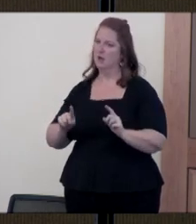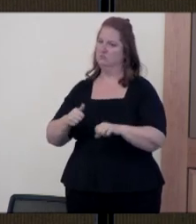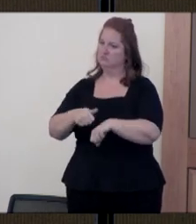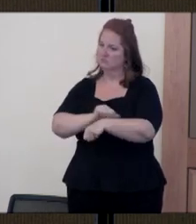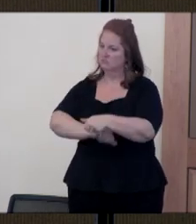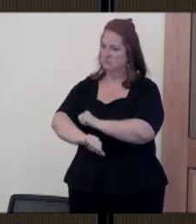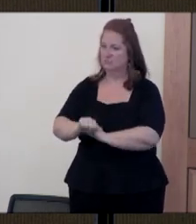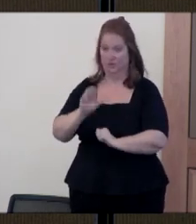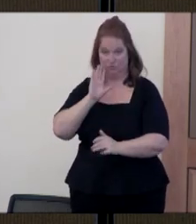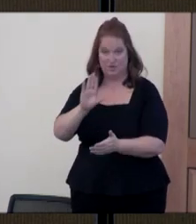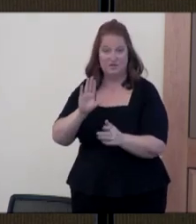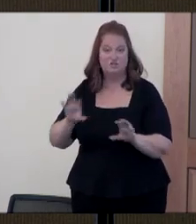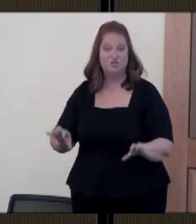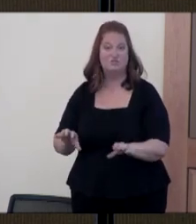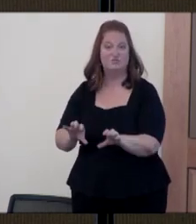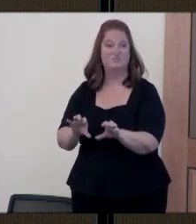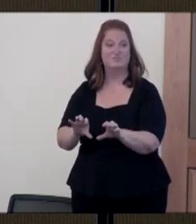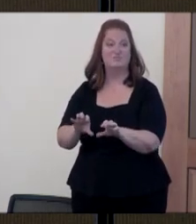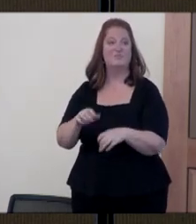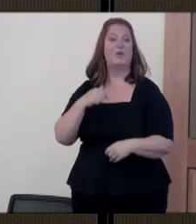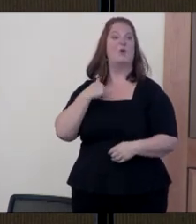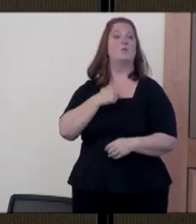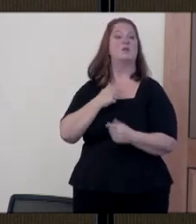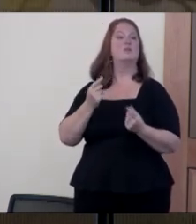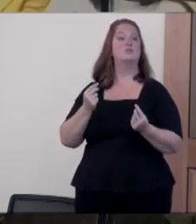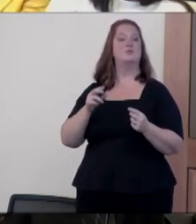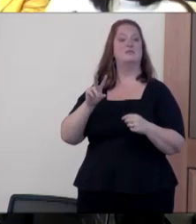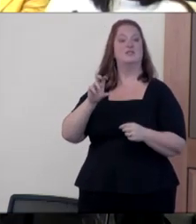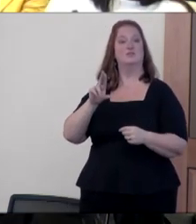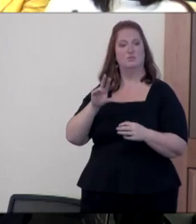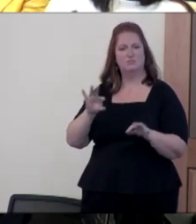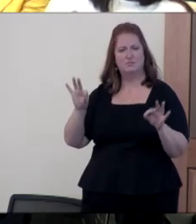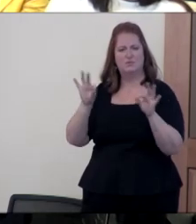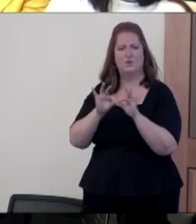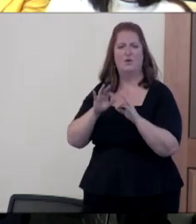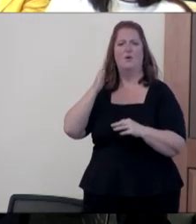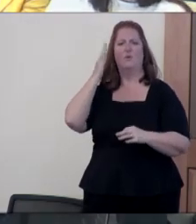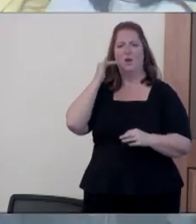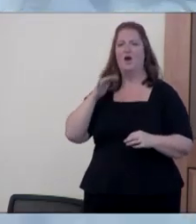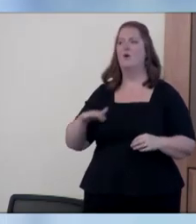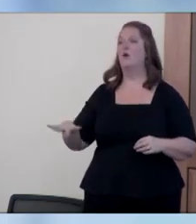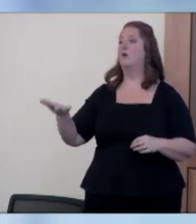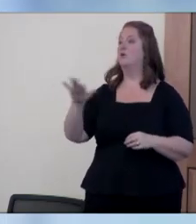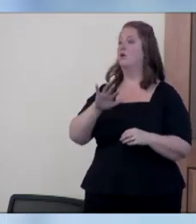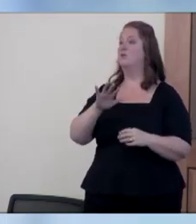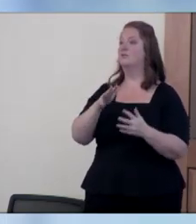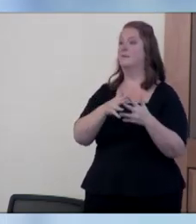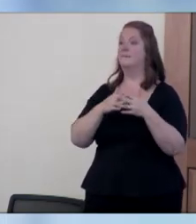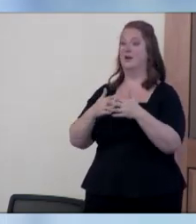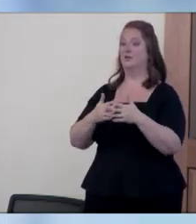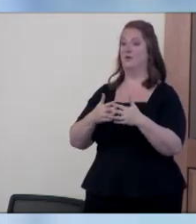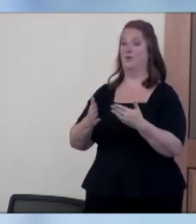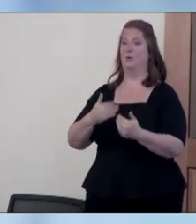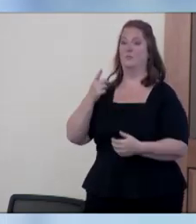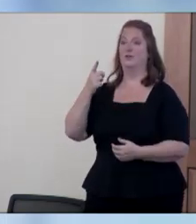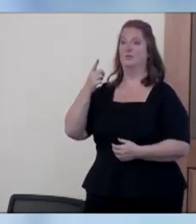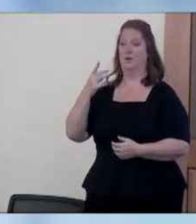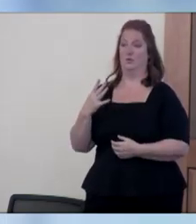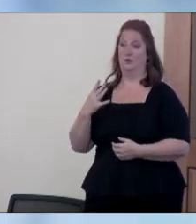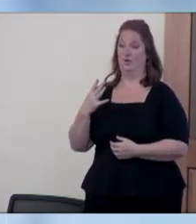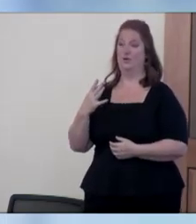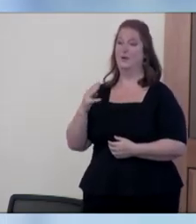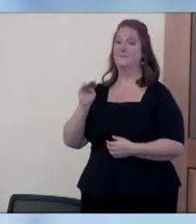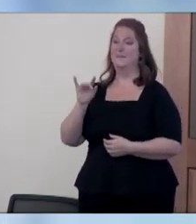they? What we're doing at VCU is critically important because across America, about 250,000